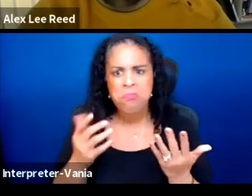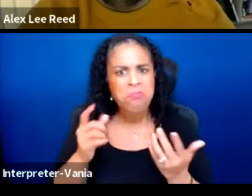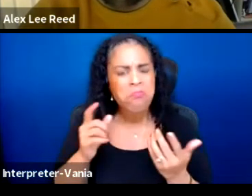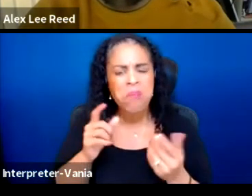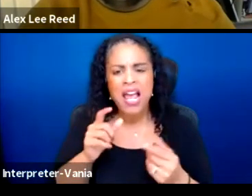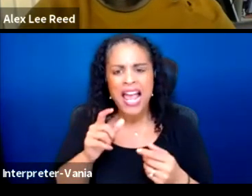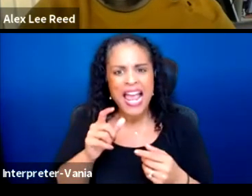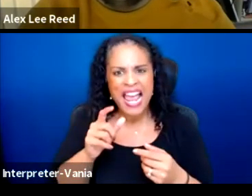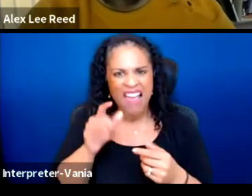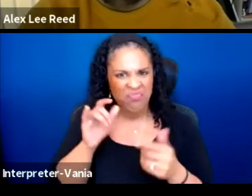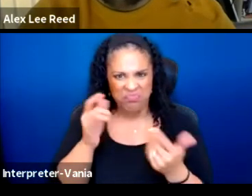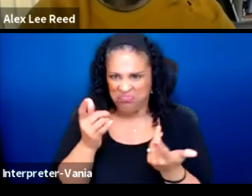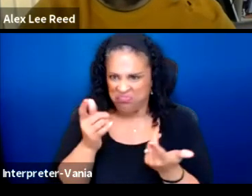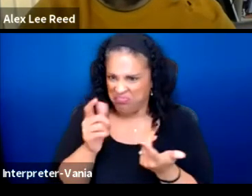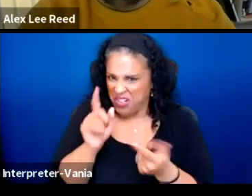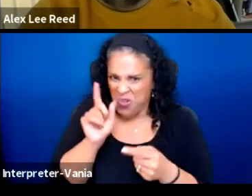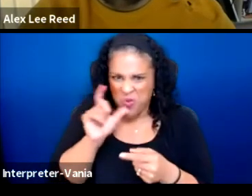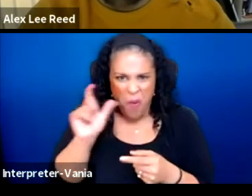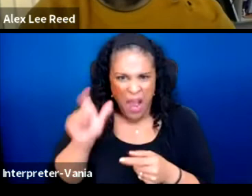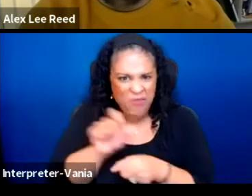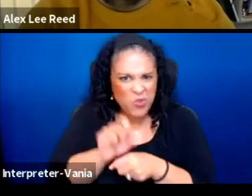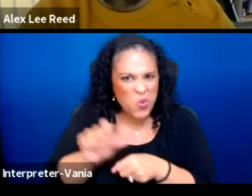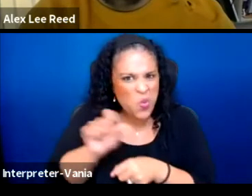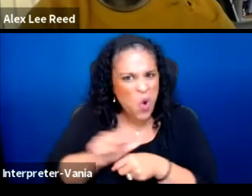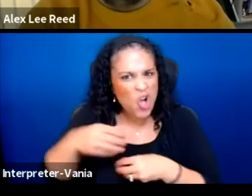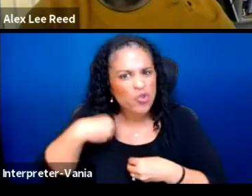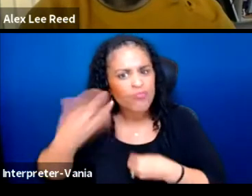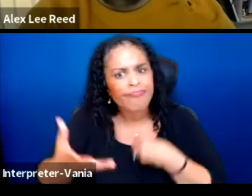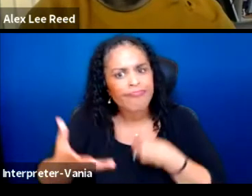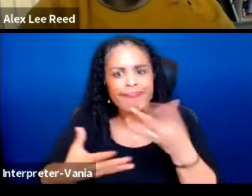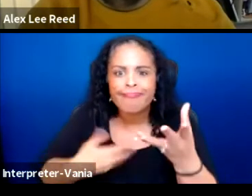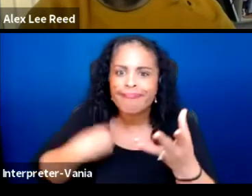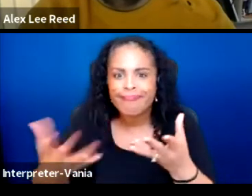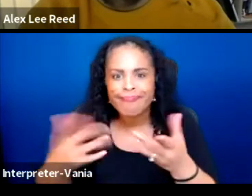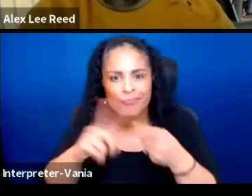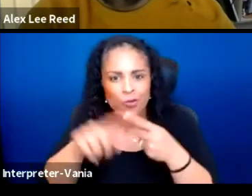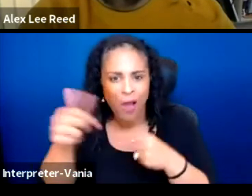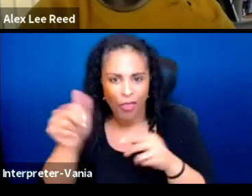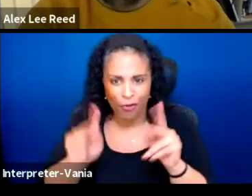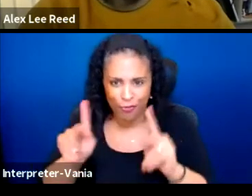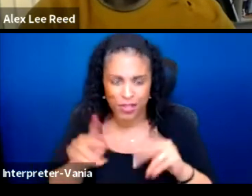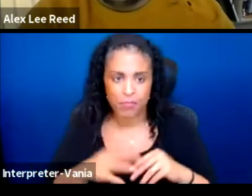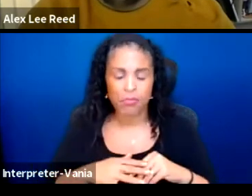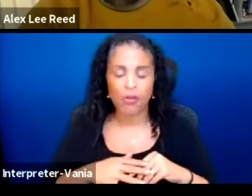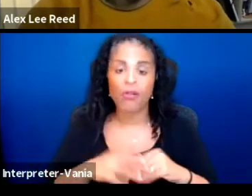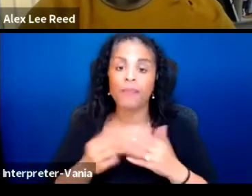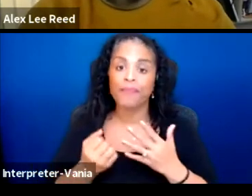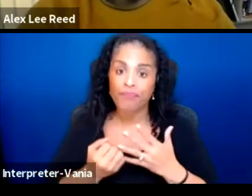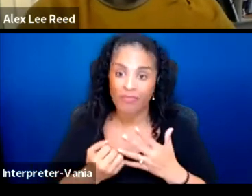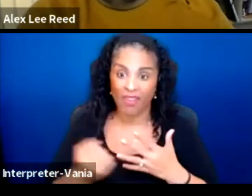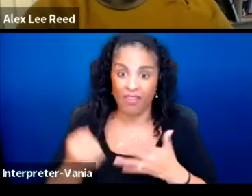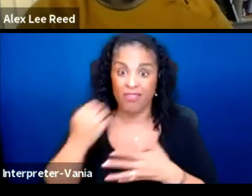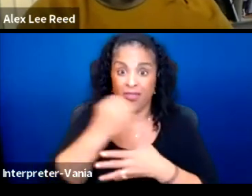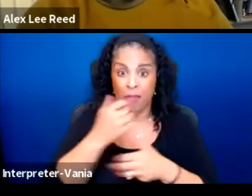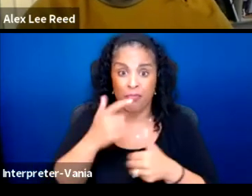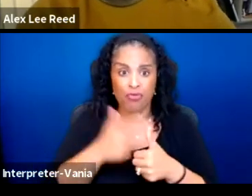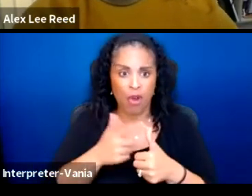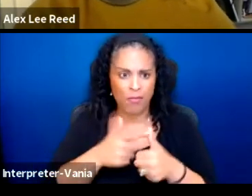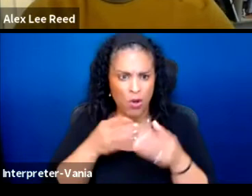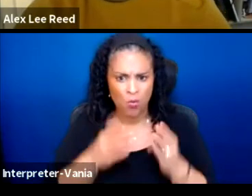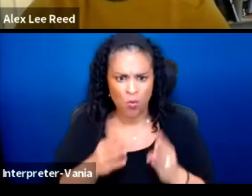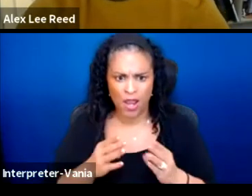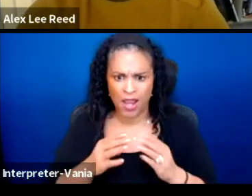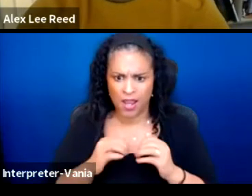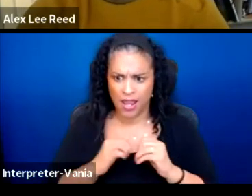is effortless. I don't have to work at it so hard to be generous. And the primary way, I think one of the ways